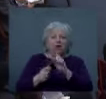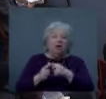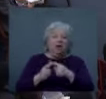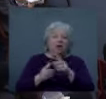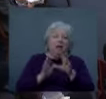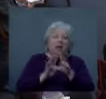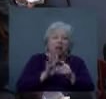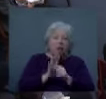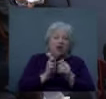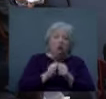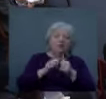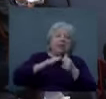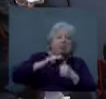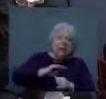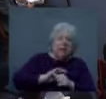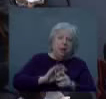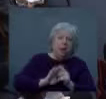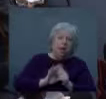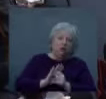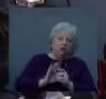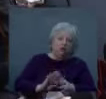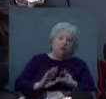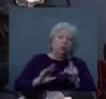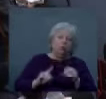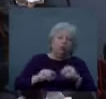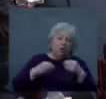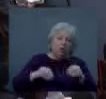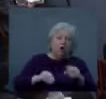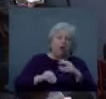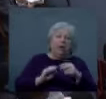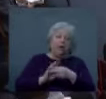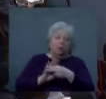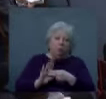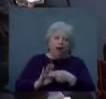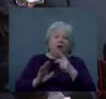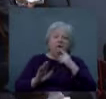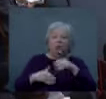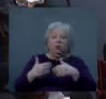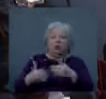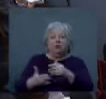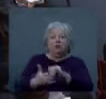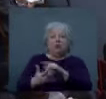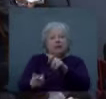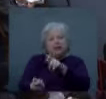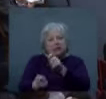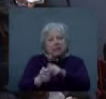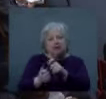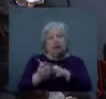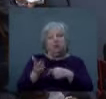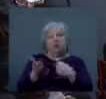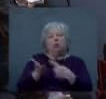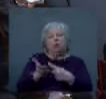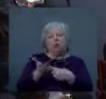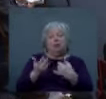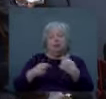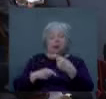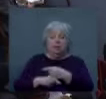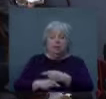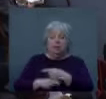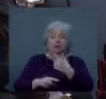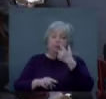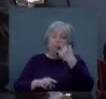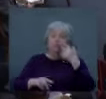a subcontractor to do the marketing and the branding for the process. That's exactly what we're talking about here today, because there's still going to be instances